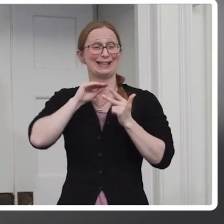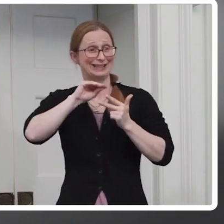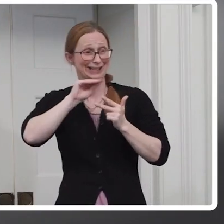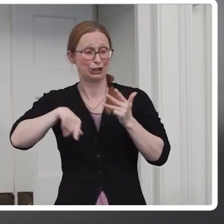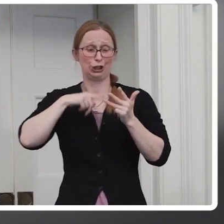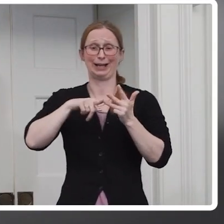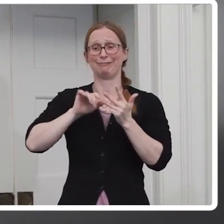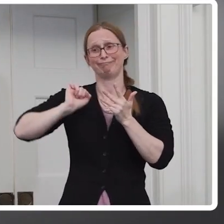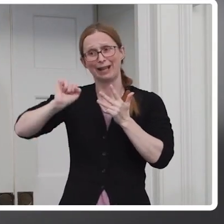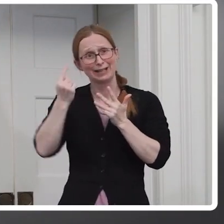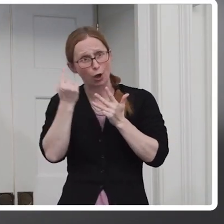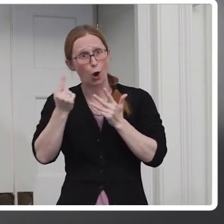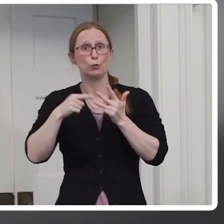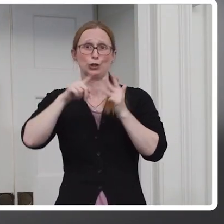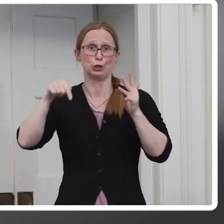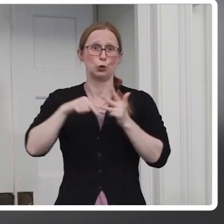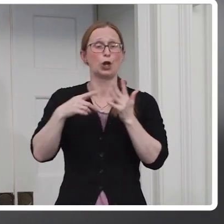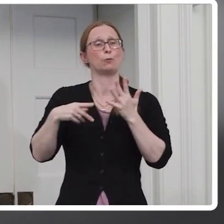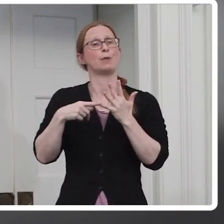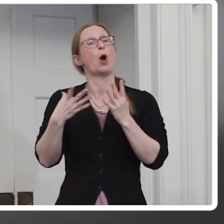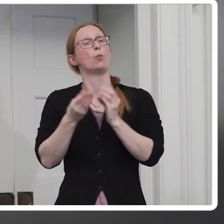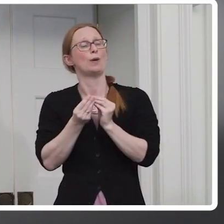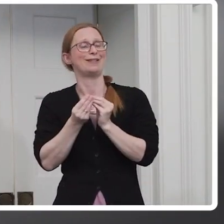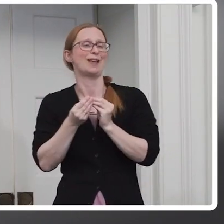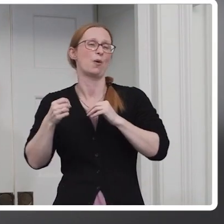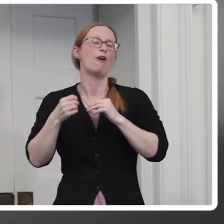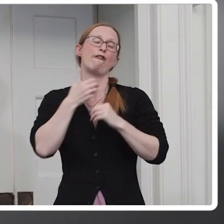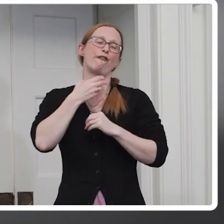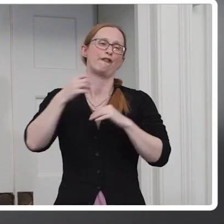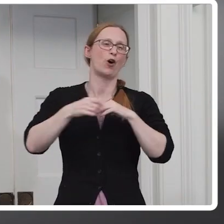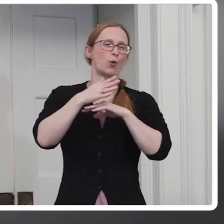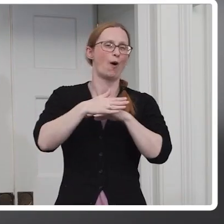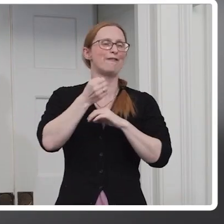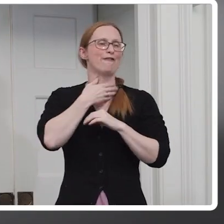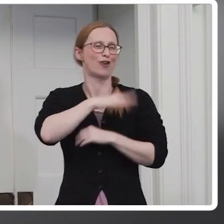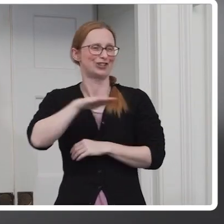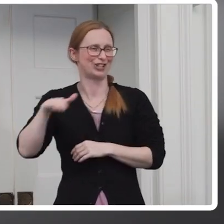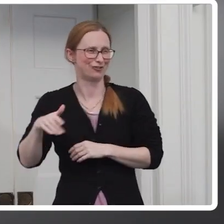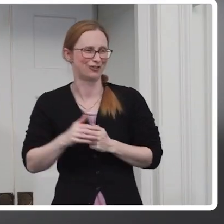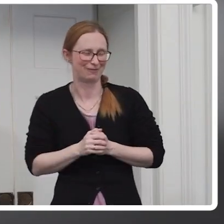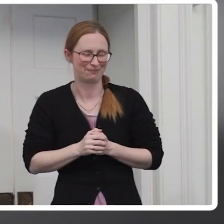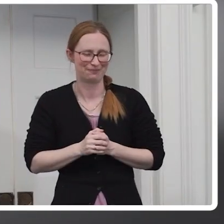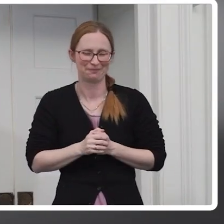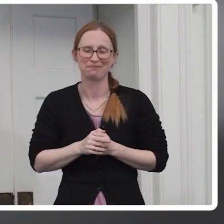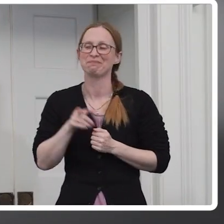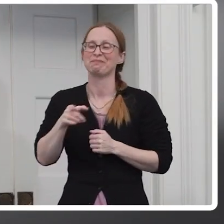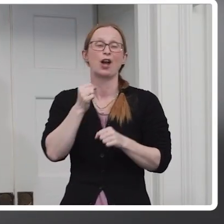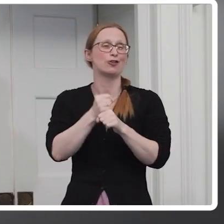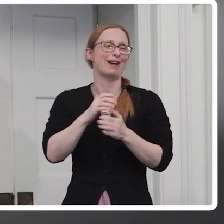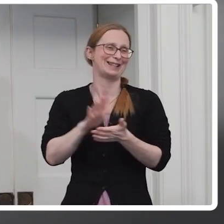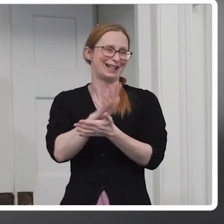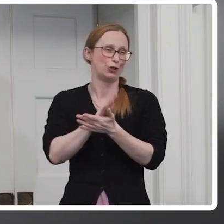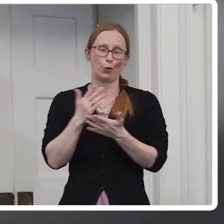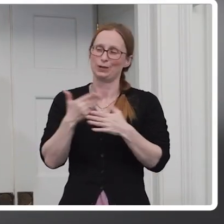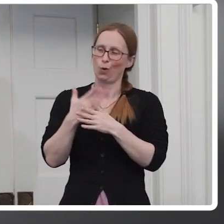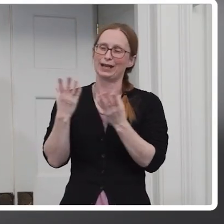in their studio in Gorton, Manchester, and spending time with their frog wife and froglets in Macclesfield. Grace enjoys both working